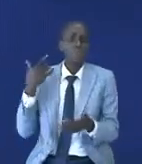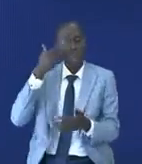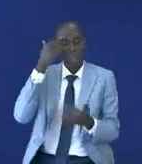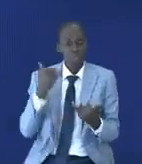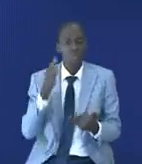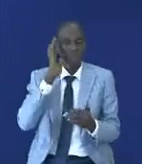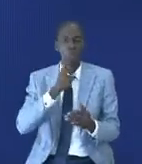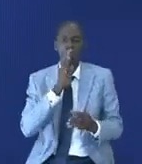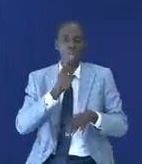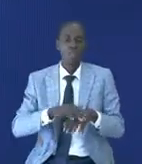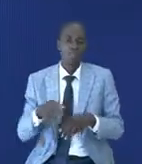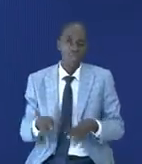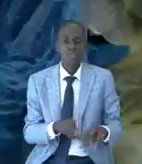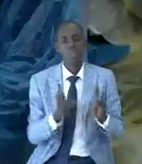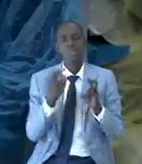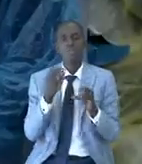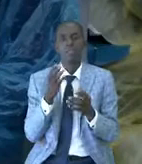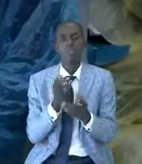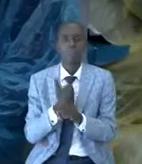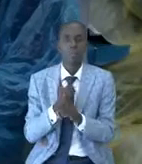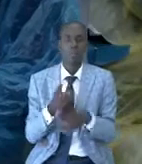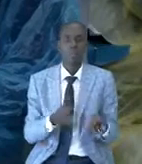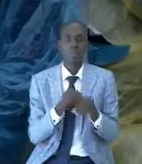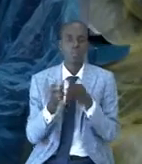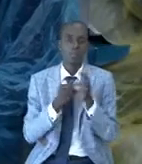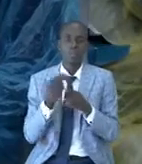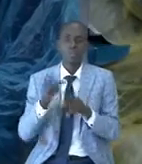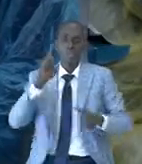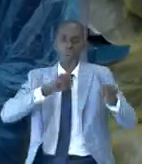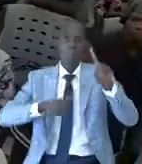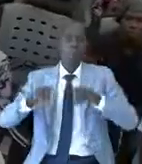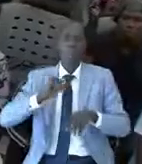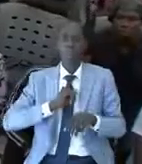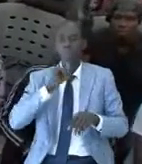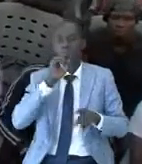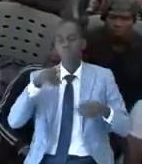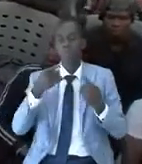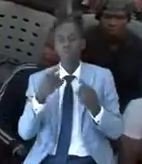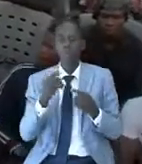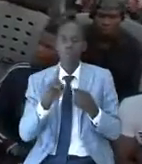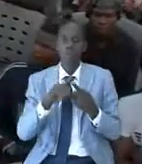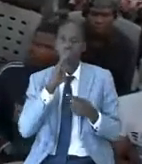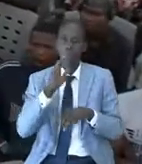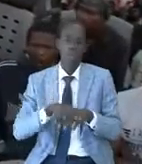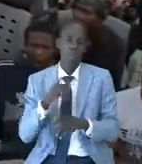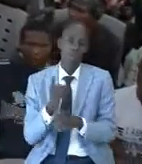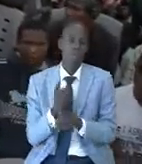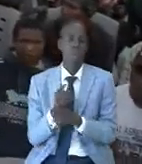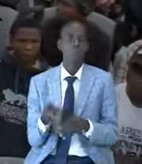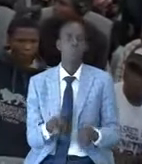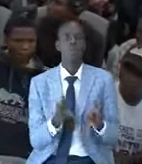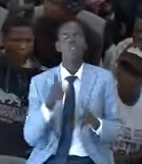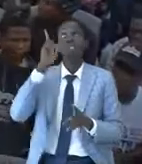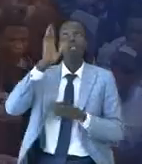to be on the right path. I'm going to be on the right lane. It's called me to glory. It's called you to